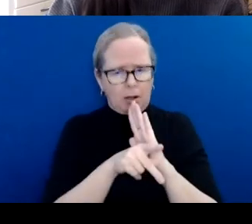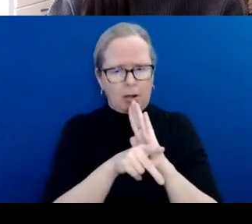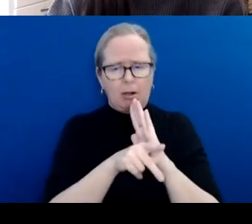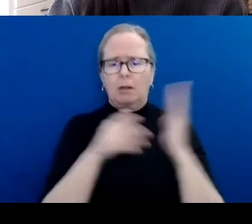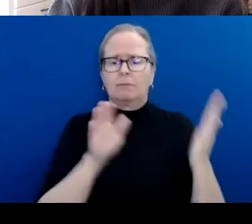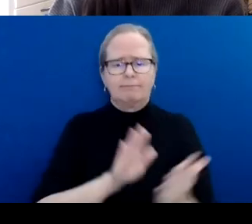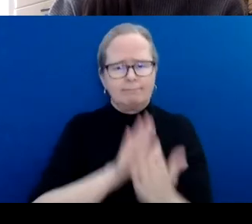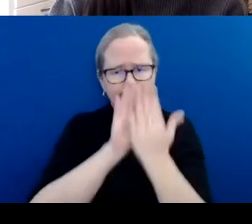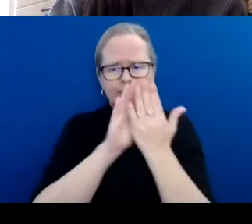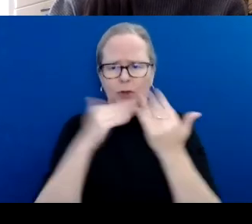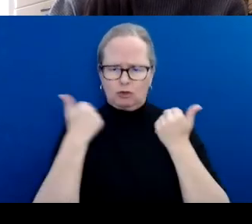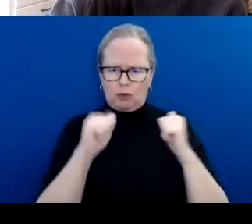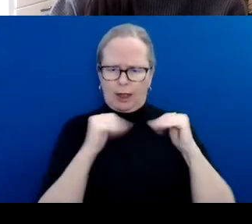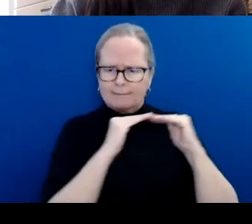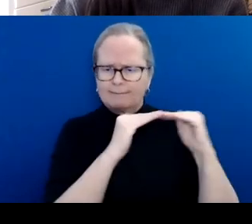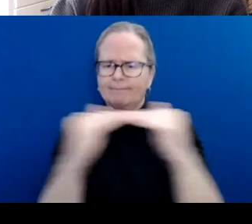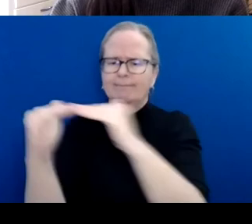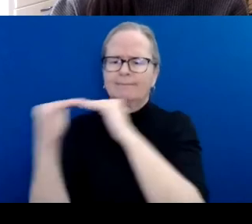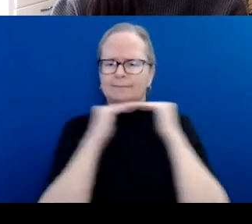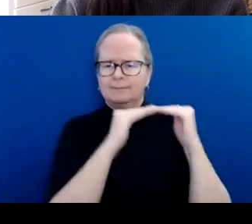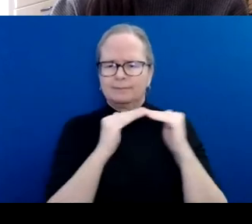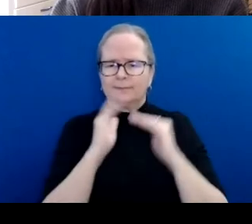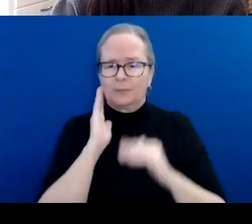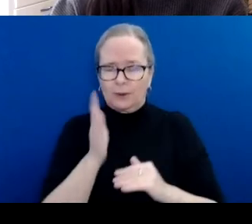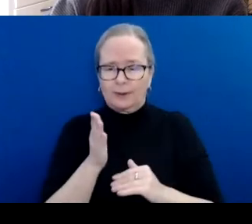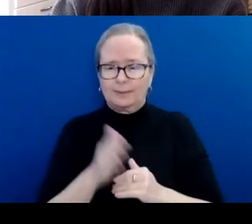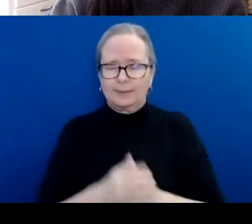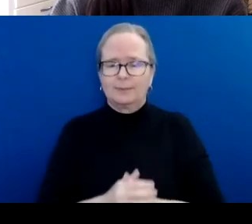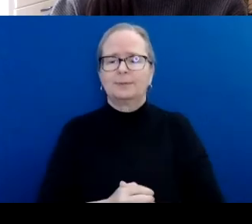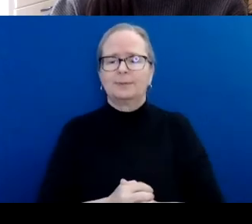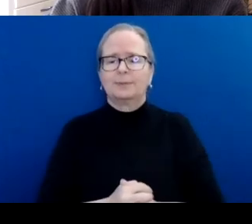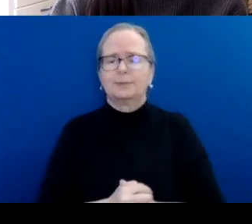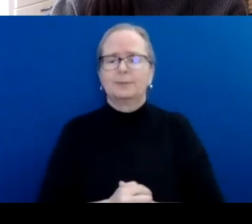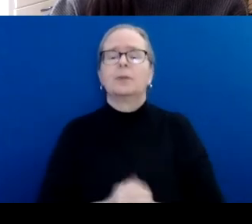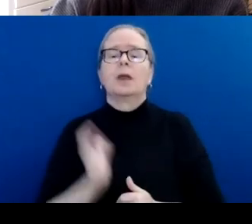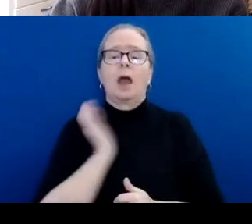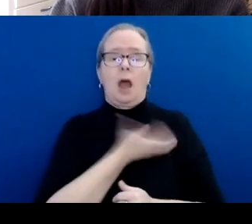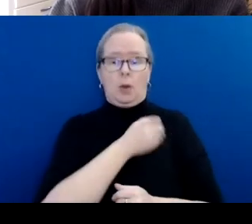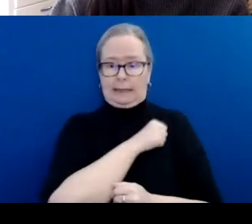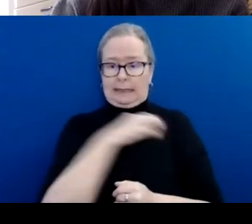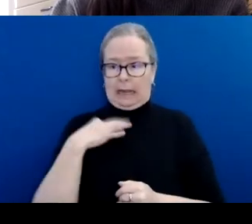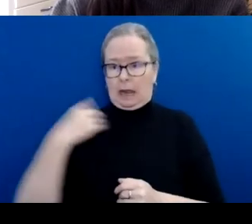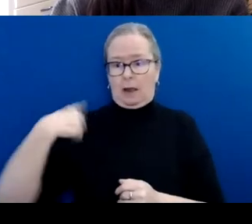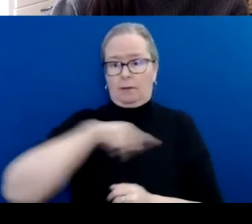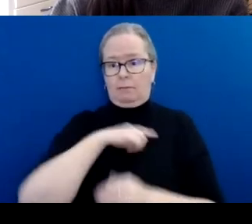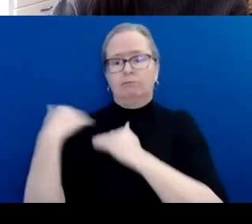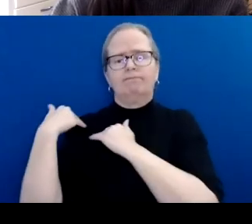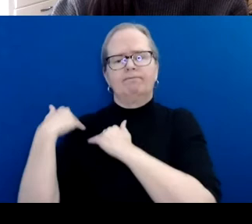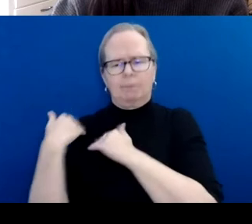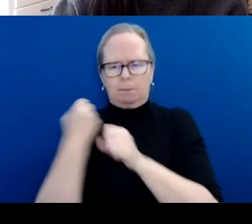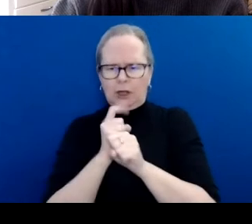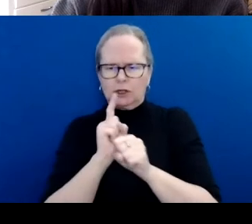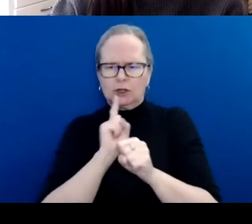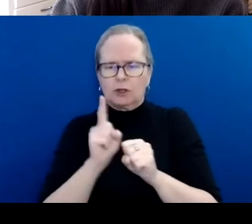Our staff are accountable to ensuring that lines of communication are welcoming, clear, and open.